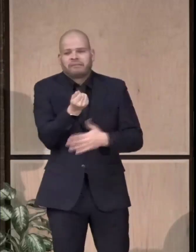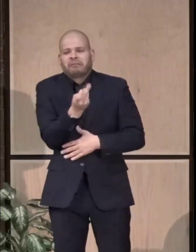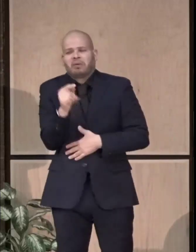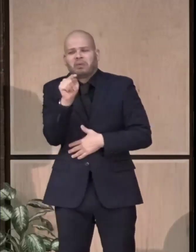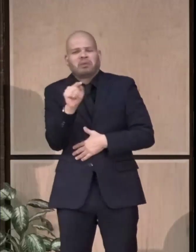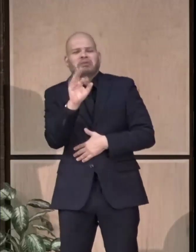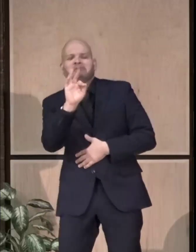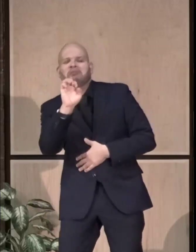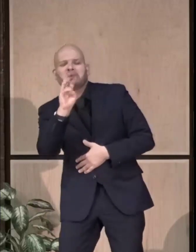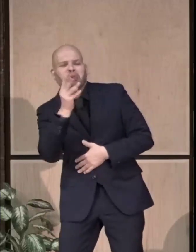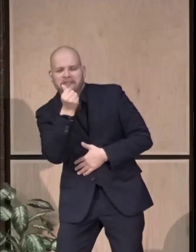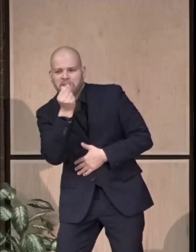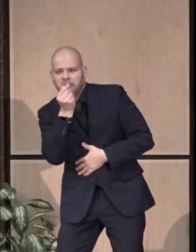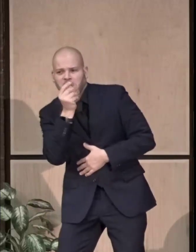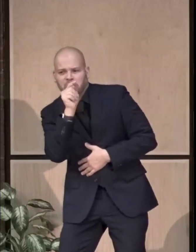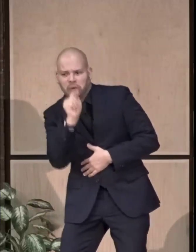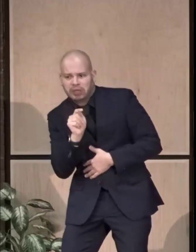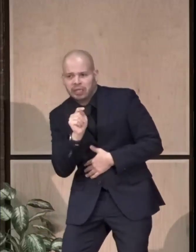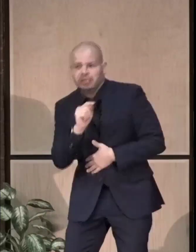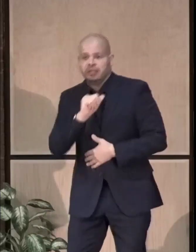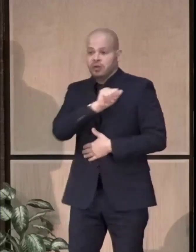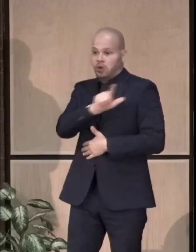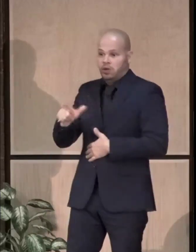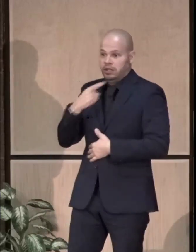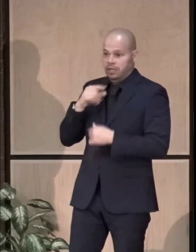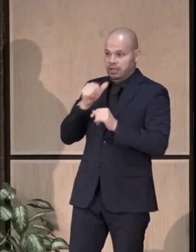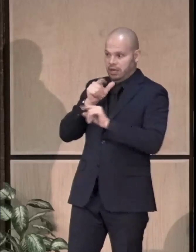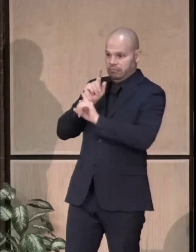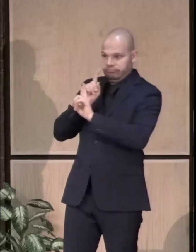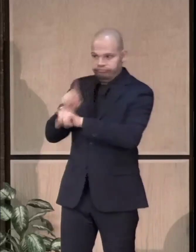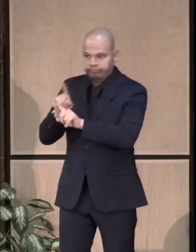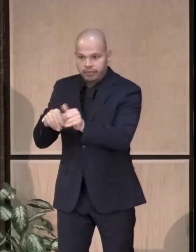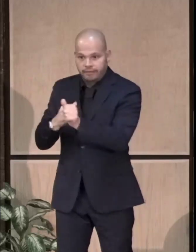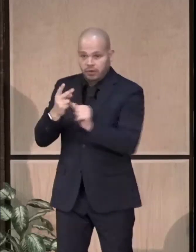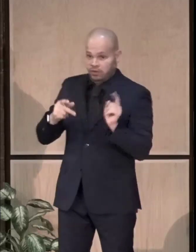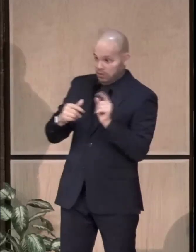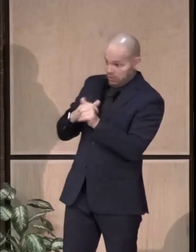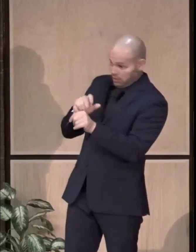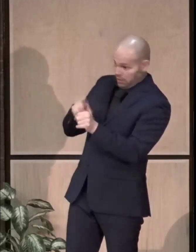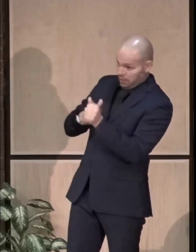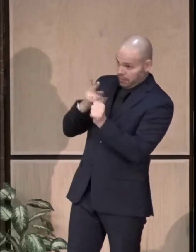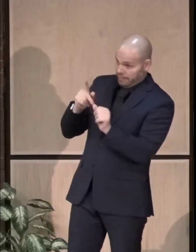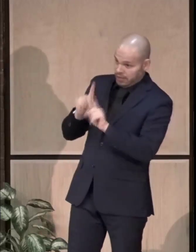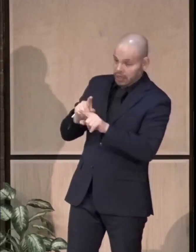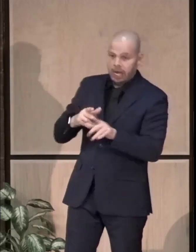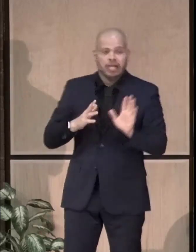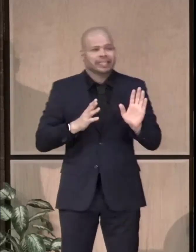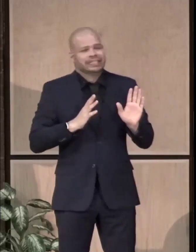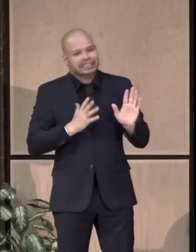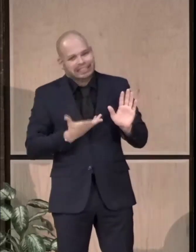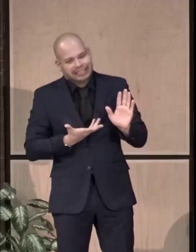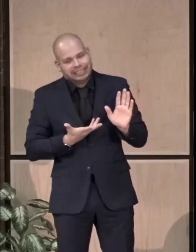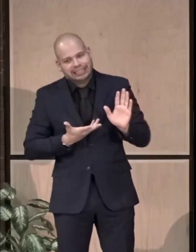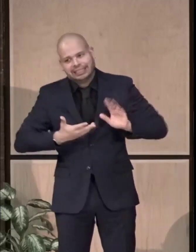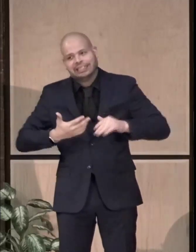And they all indicated that he wasn't following up, right? That I can't say.